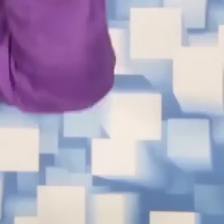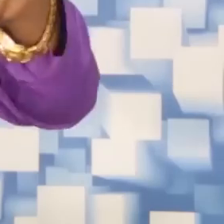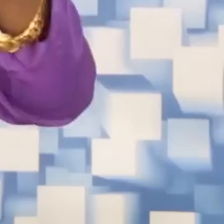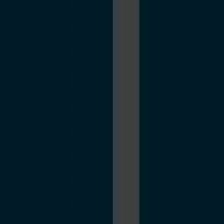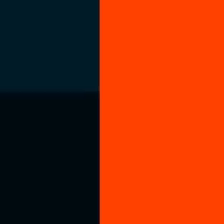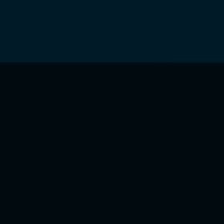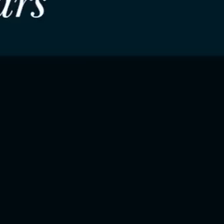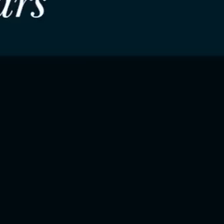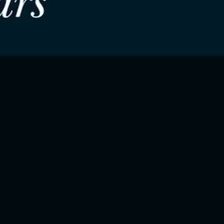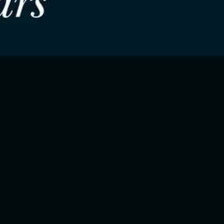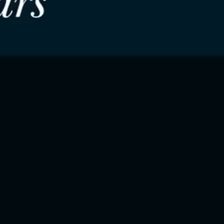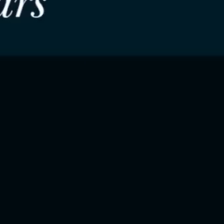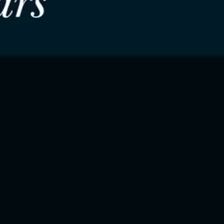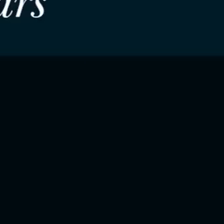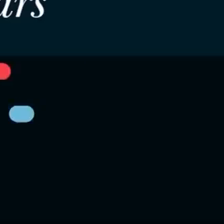lojojumo.